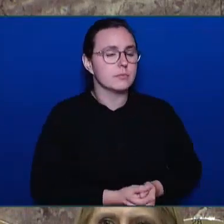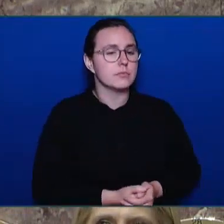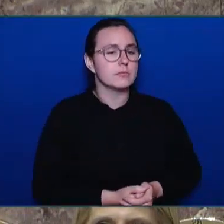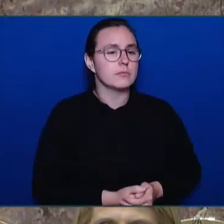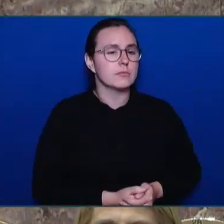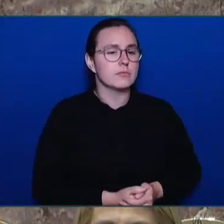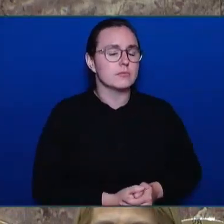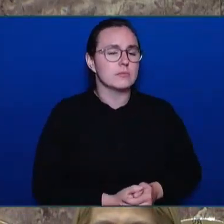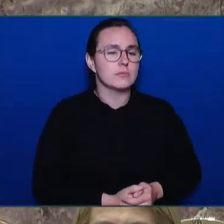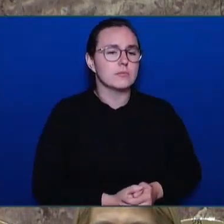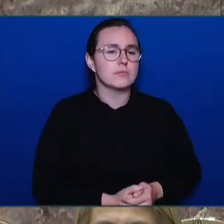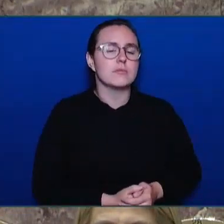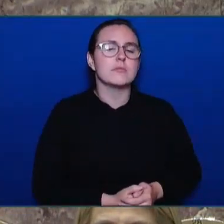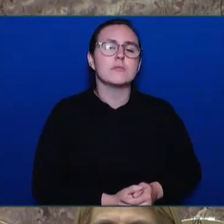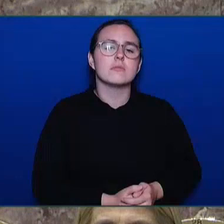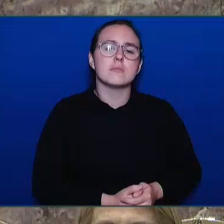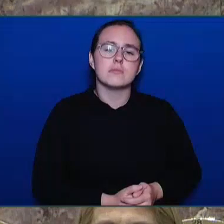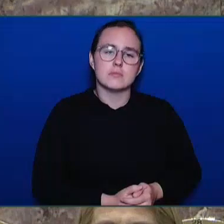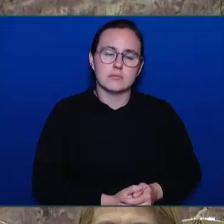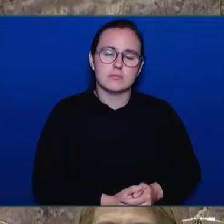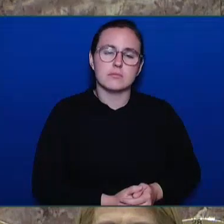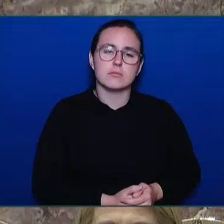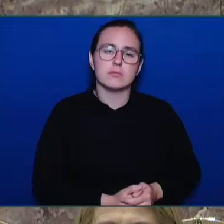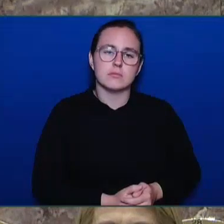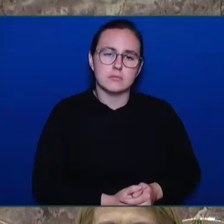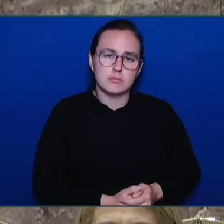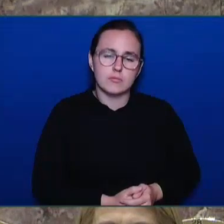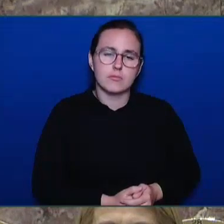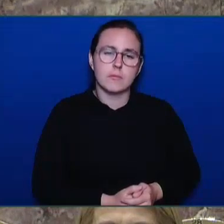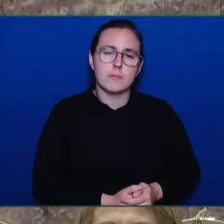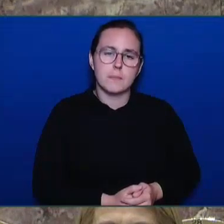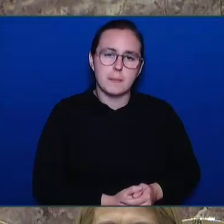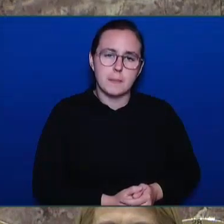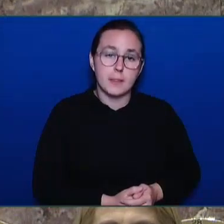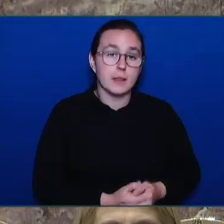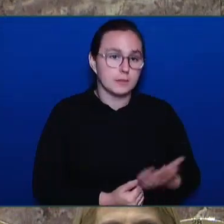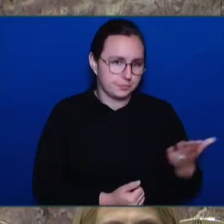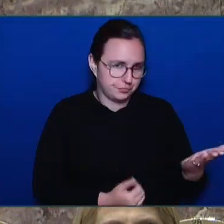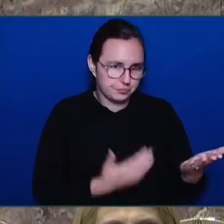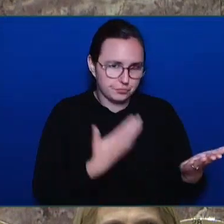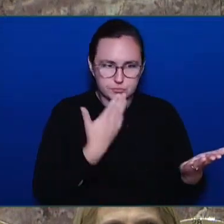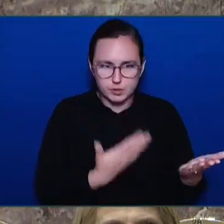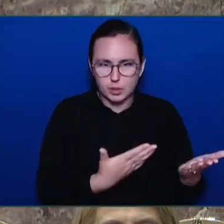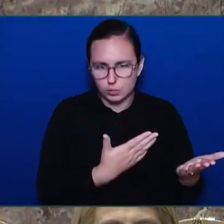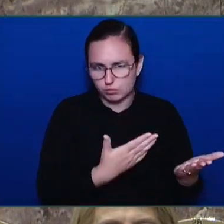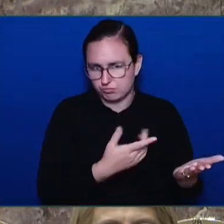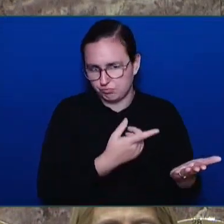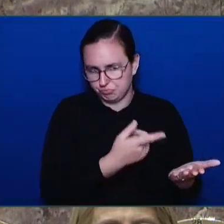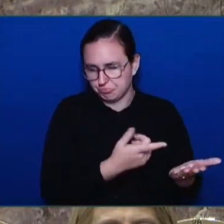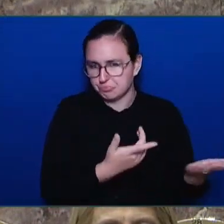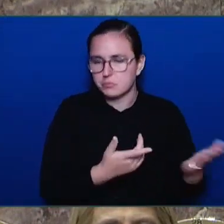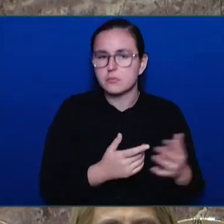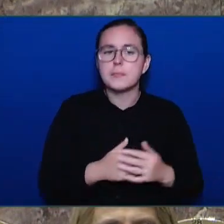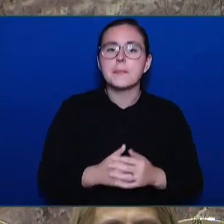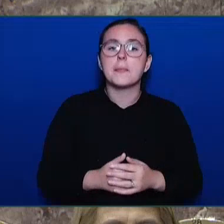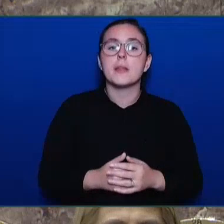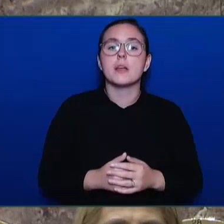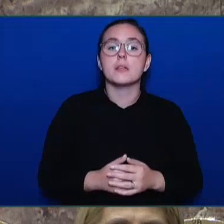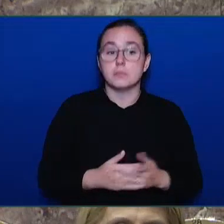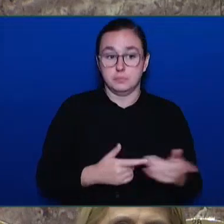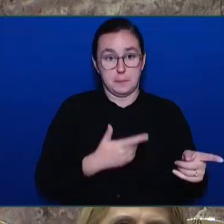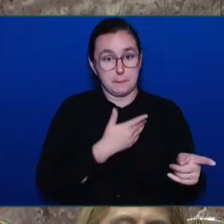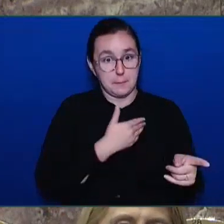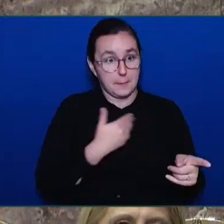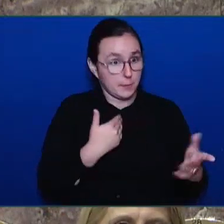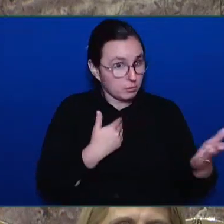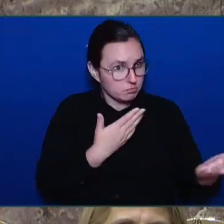Thank you very much, Honourable Speaker, and I do want to thank the member for his question on an issue that I know all members